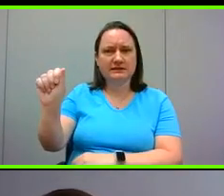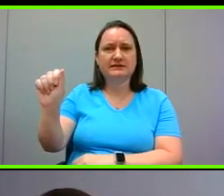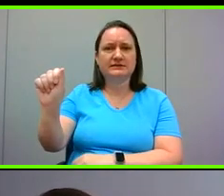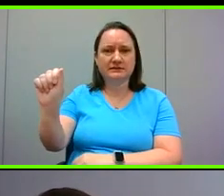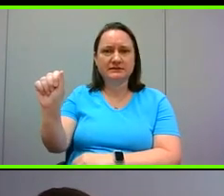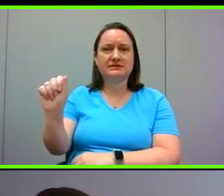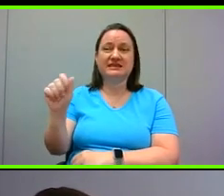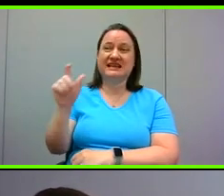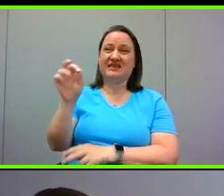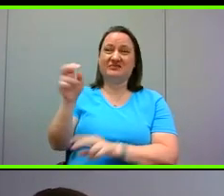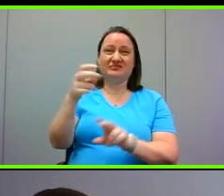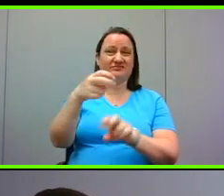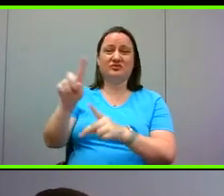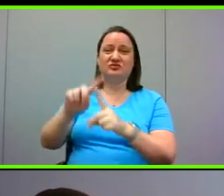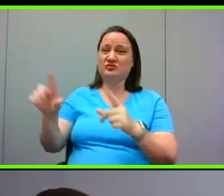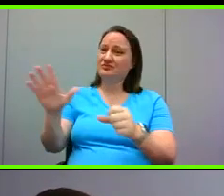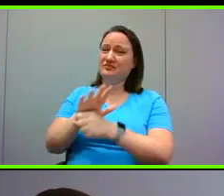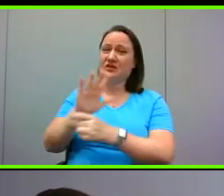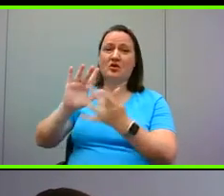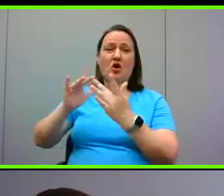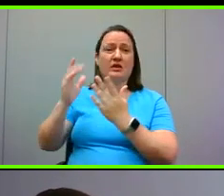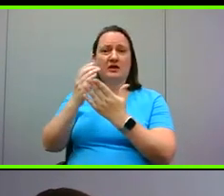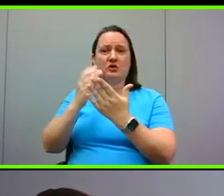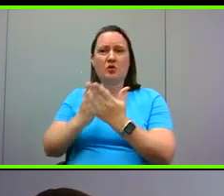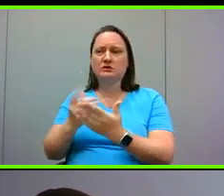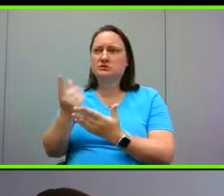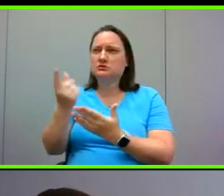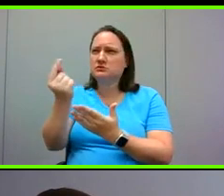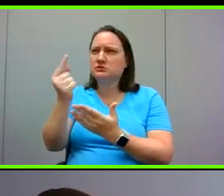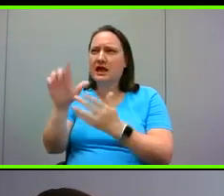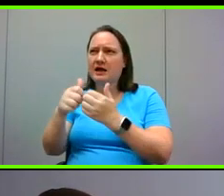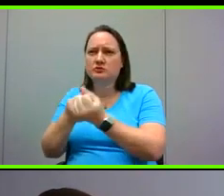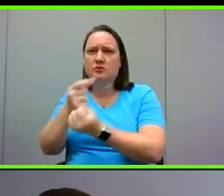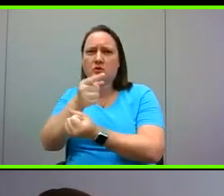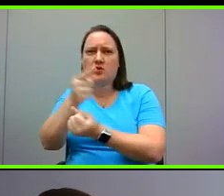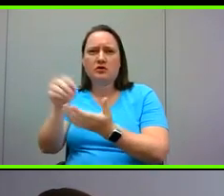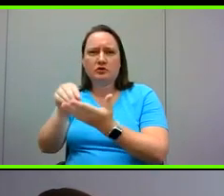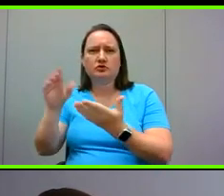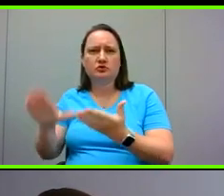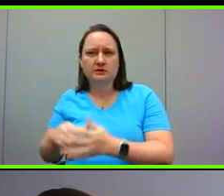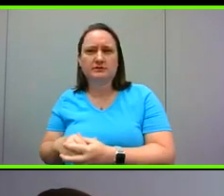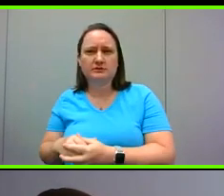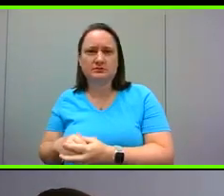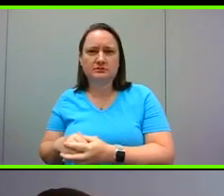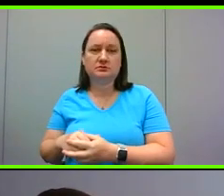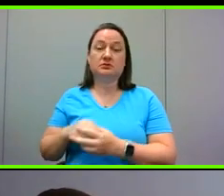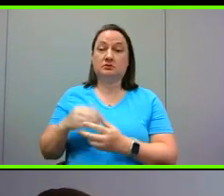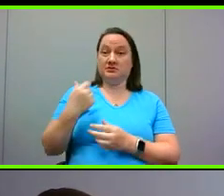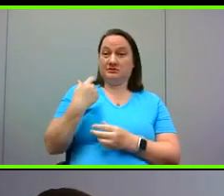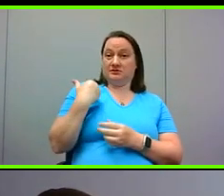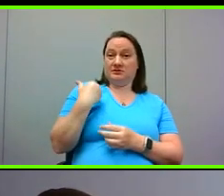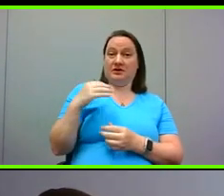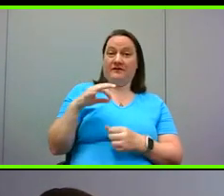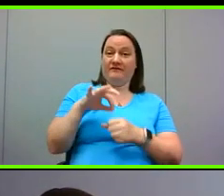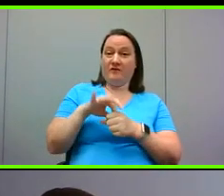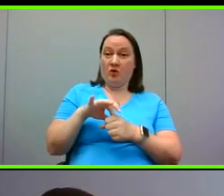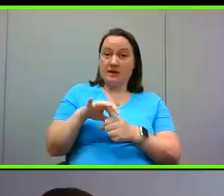online courses. So, I just looked at that when voting happened and was just